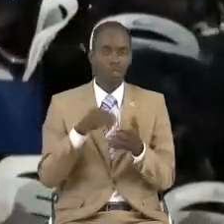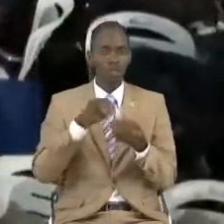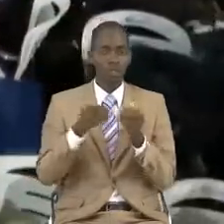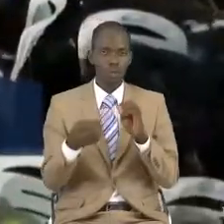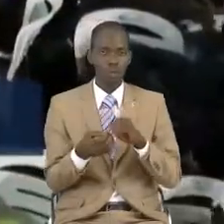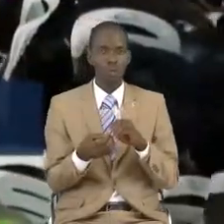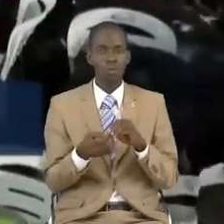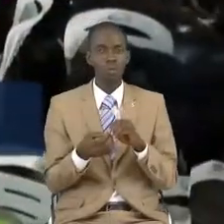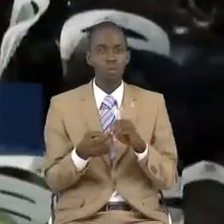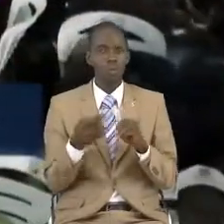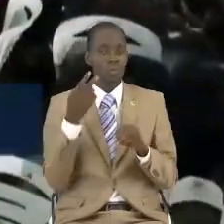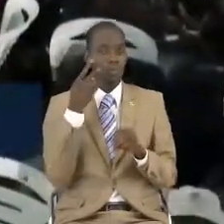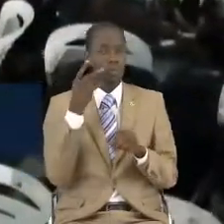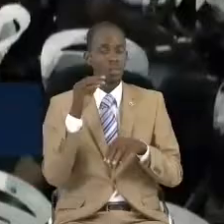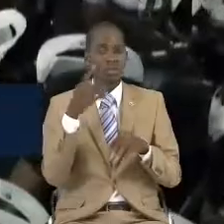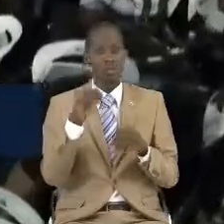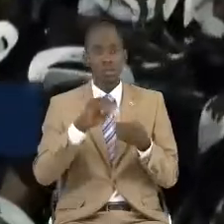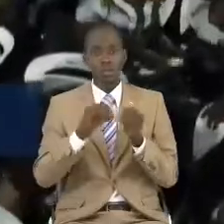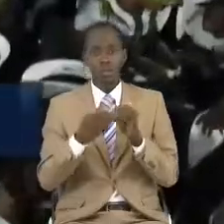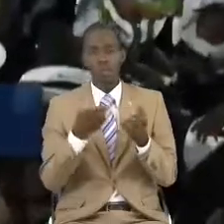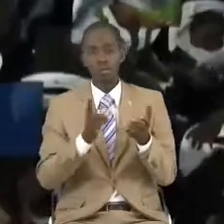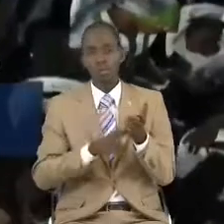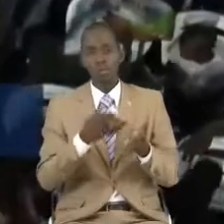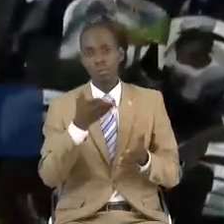at it very well on the screen